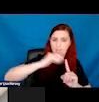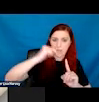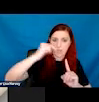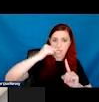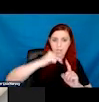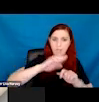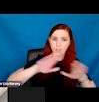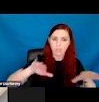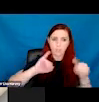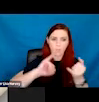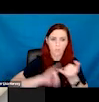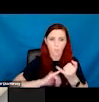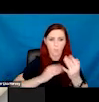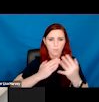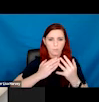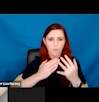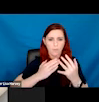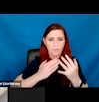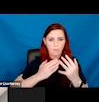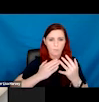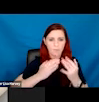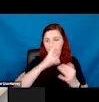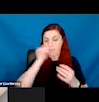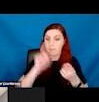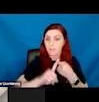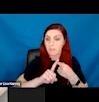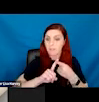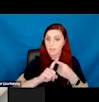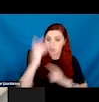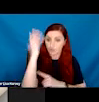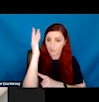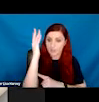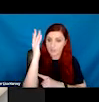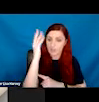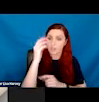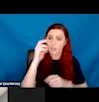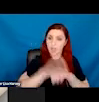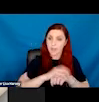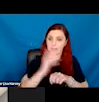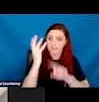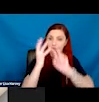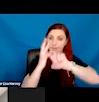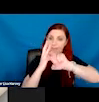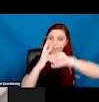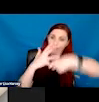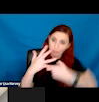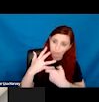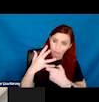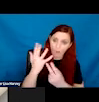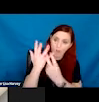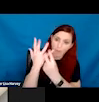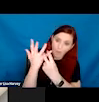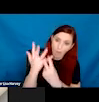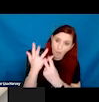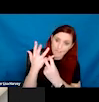Children with trouble, she gets them to hang upside down out of trees. So again, our green, diverse spaces are becoming more and